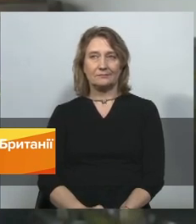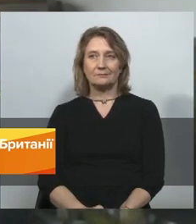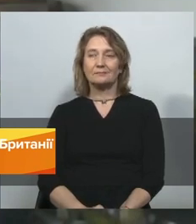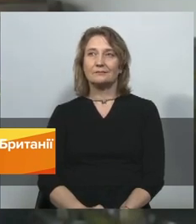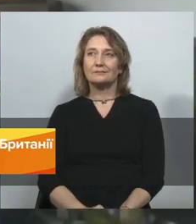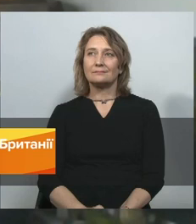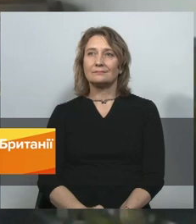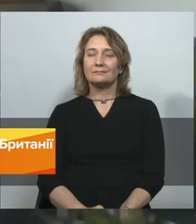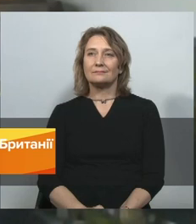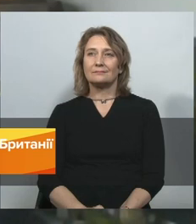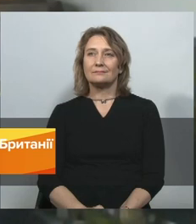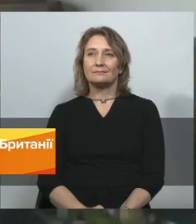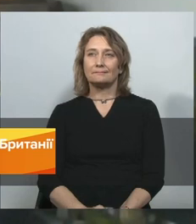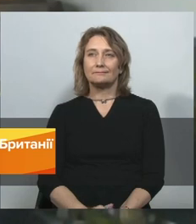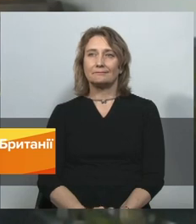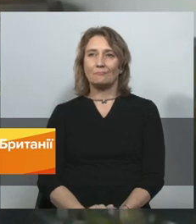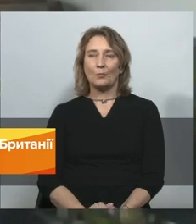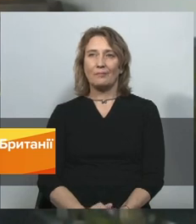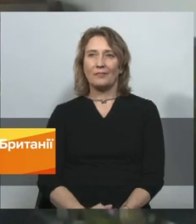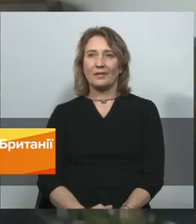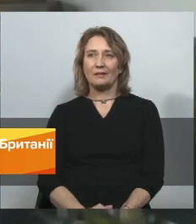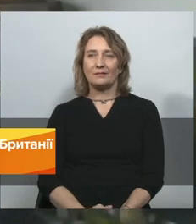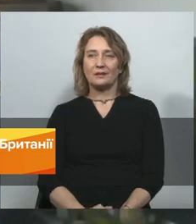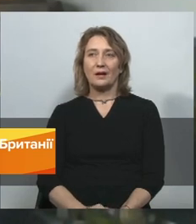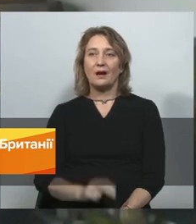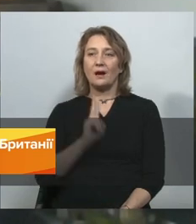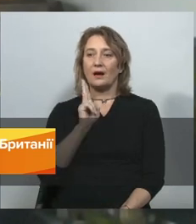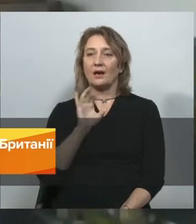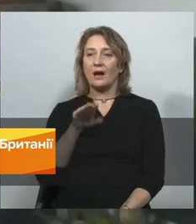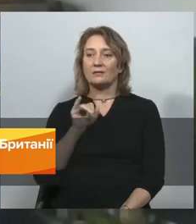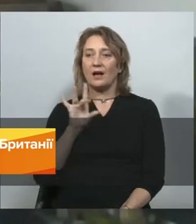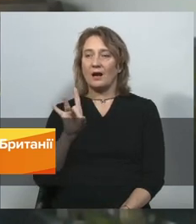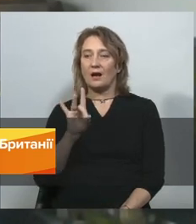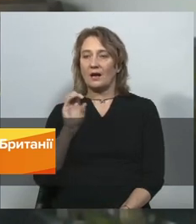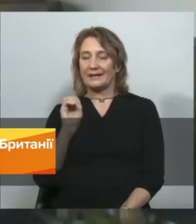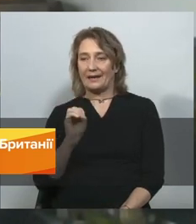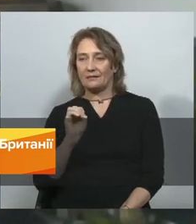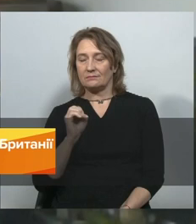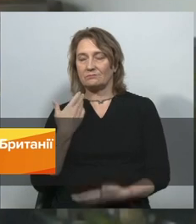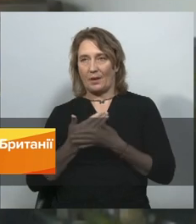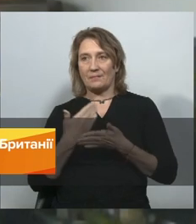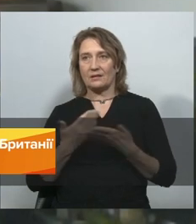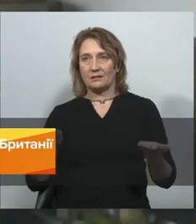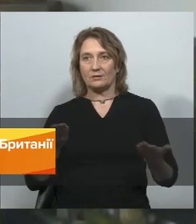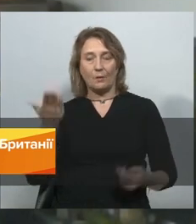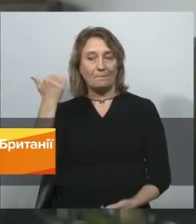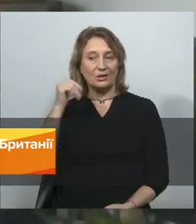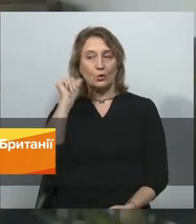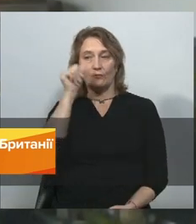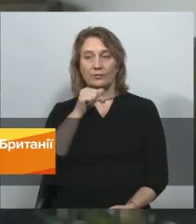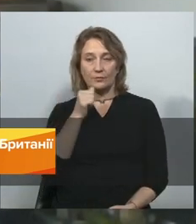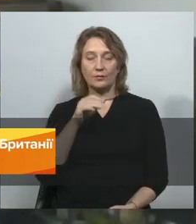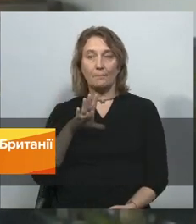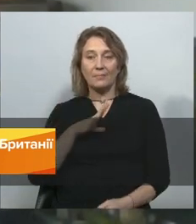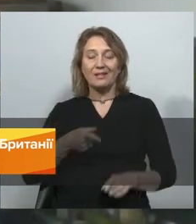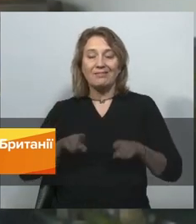I think it was Qatar. It started off the Saudi Qatar diplomatic splat last year, and that's something that we